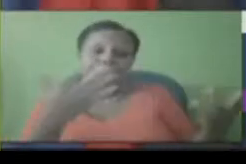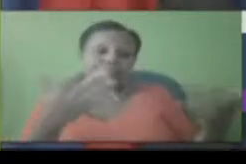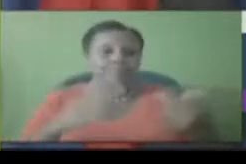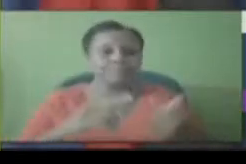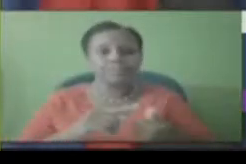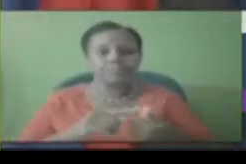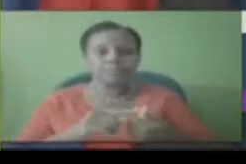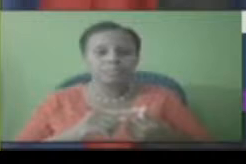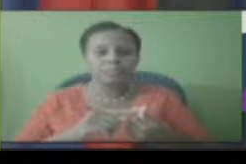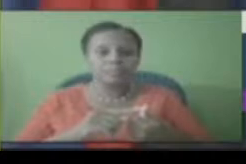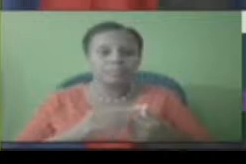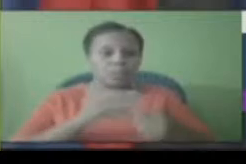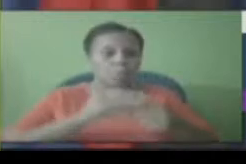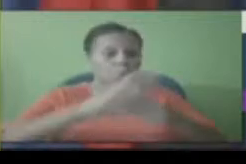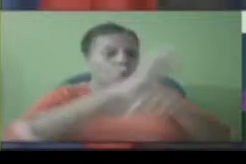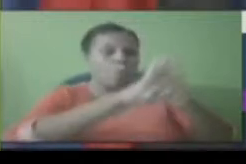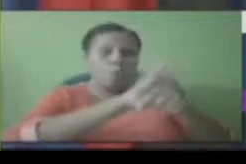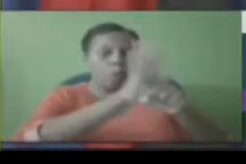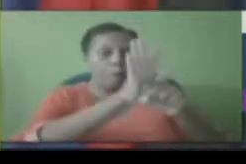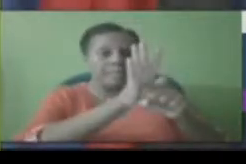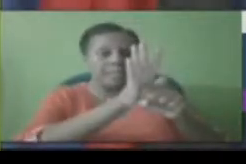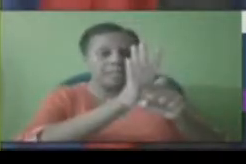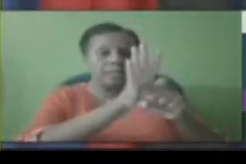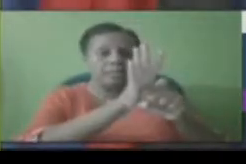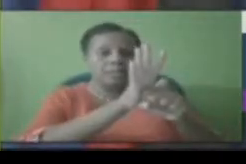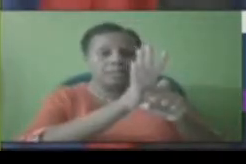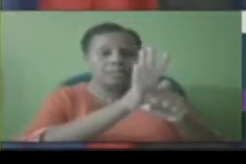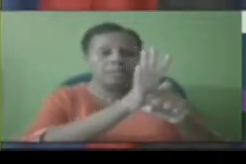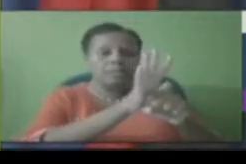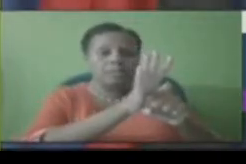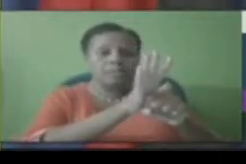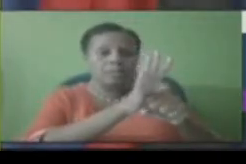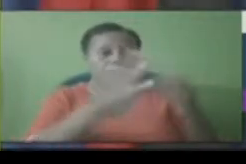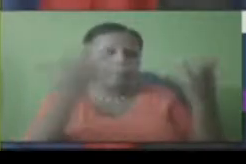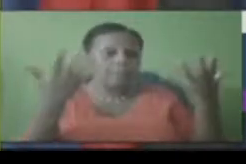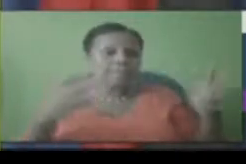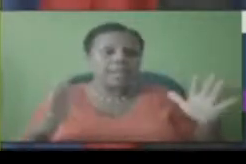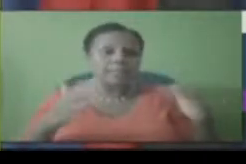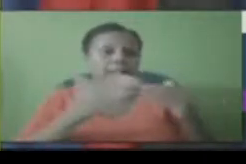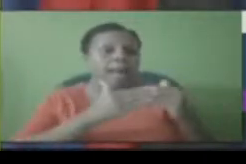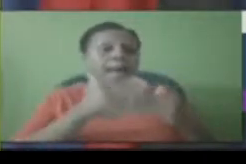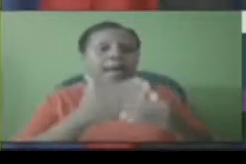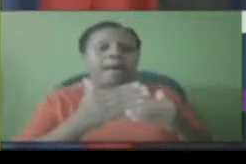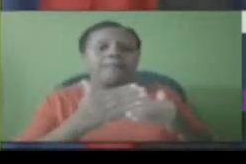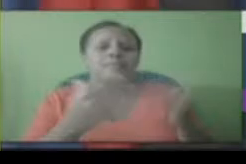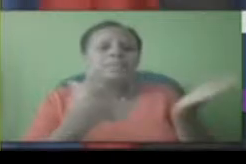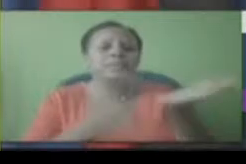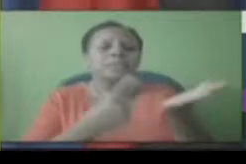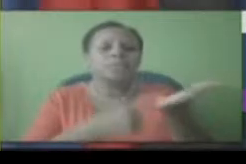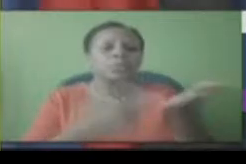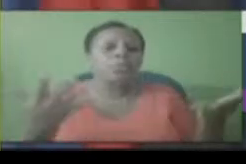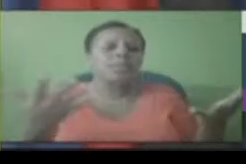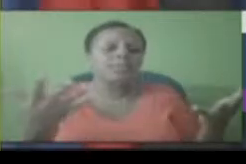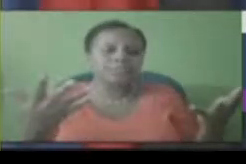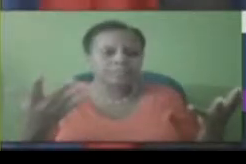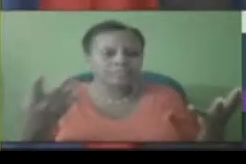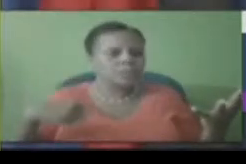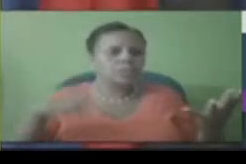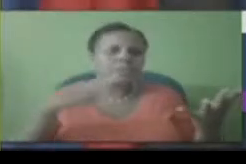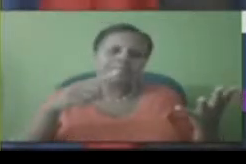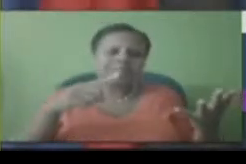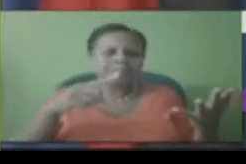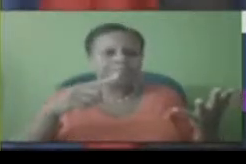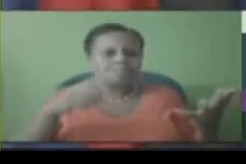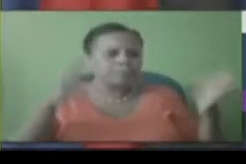with the vaccination. What we're working on now is, you would have seen us struggling to fund the